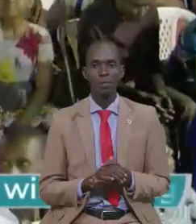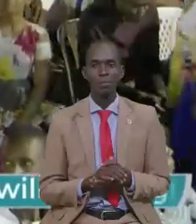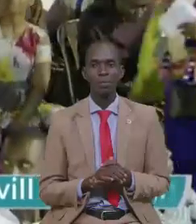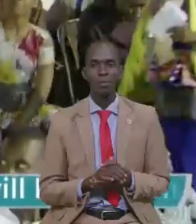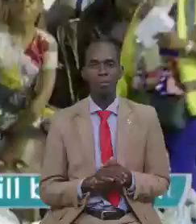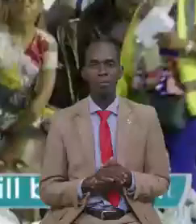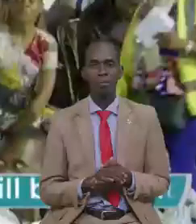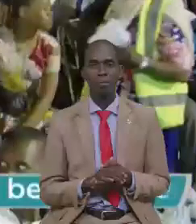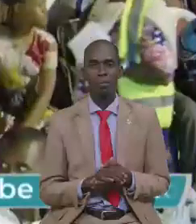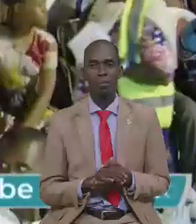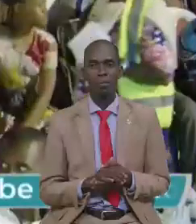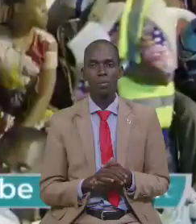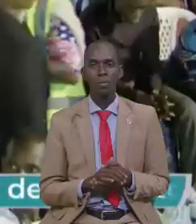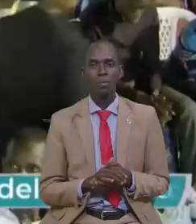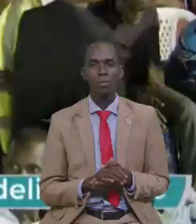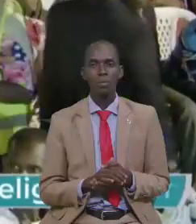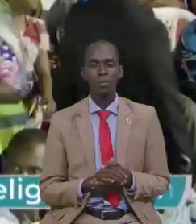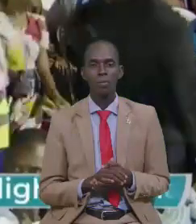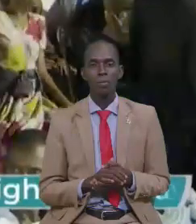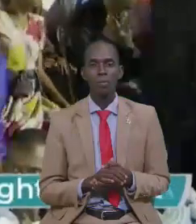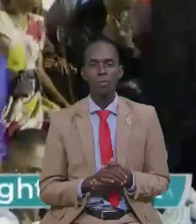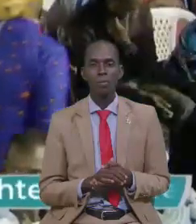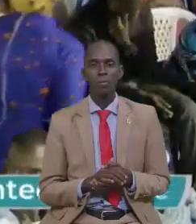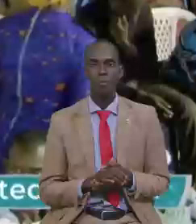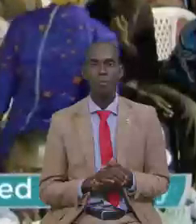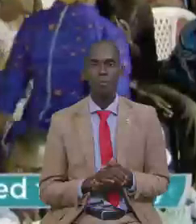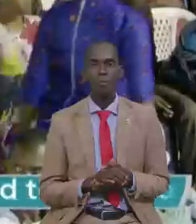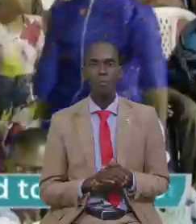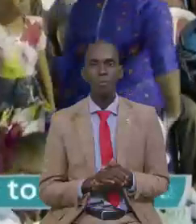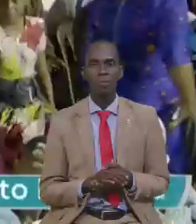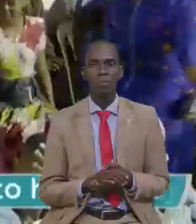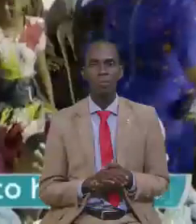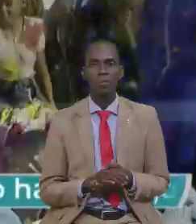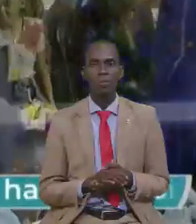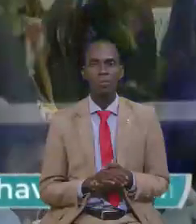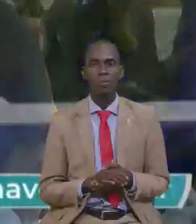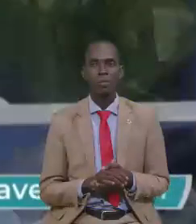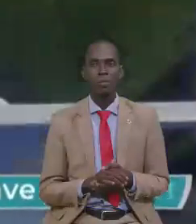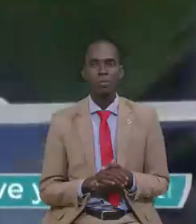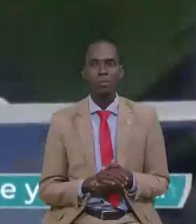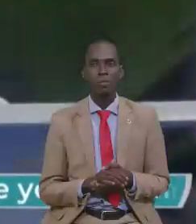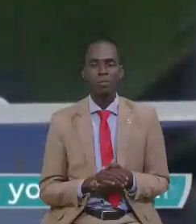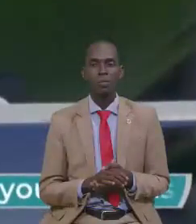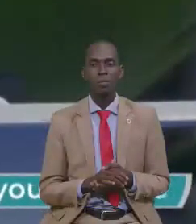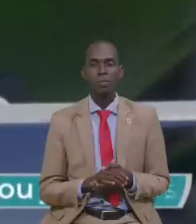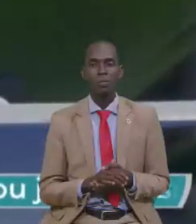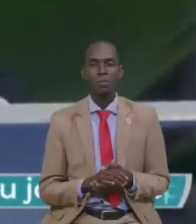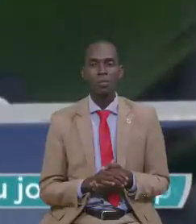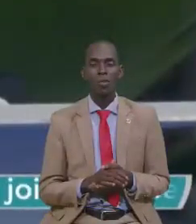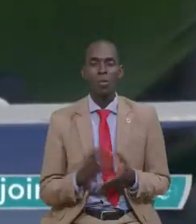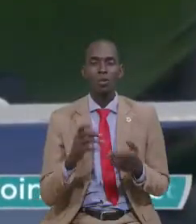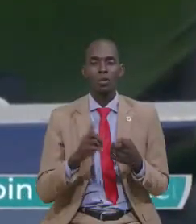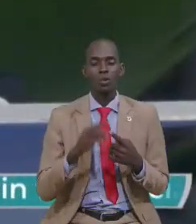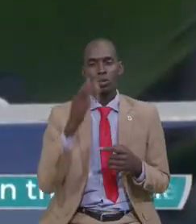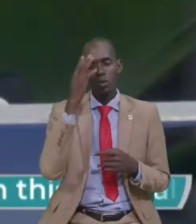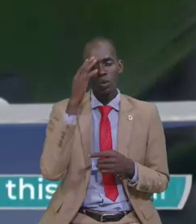Our counselors at the left-hand side, are you true now? In the front. If you are true, can you raise your flag? Let me